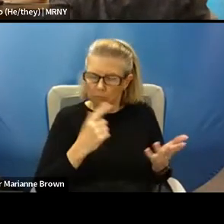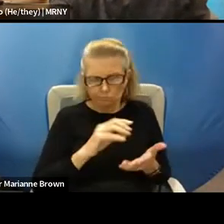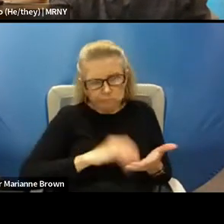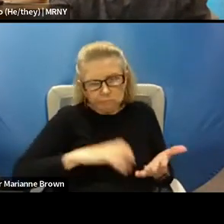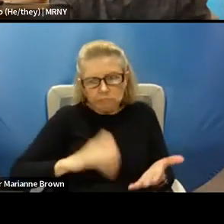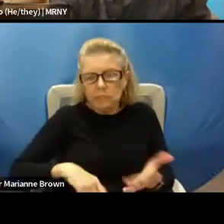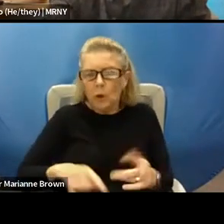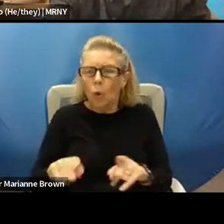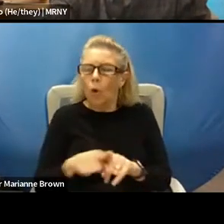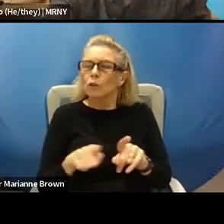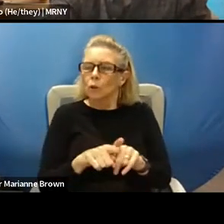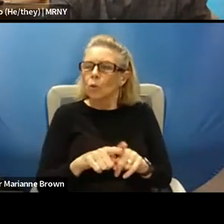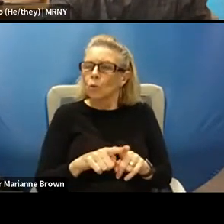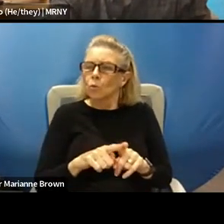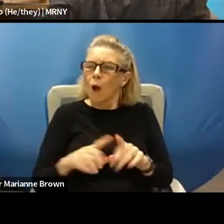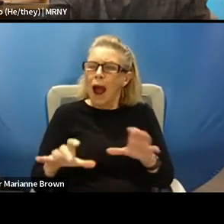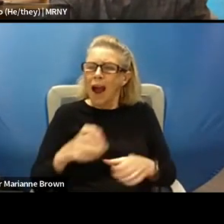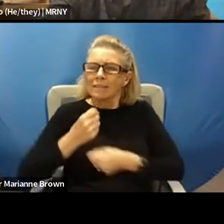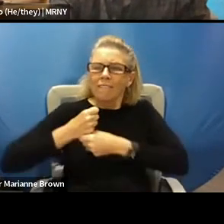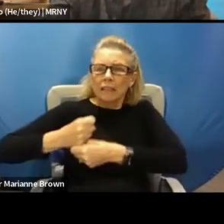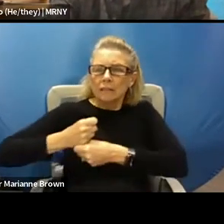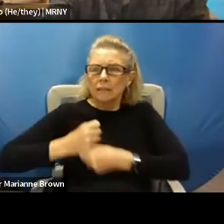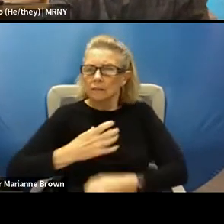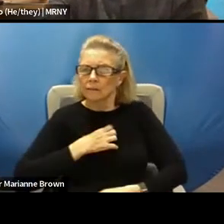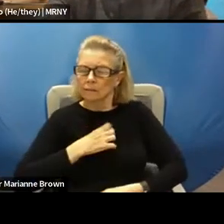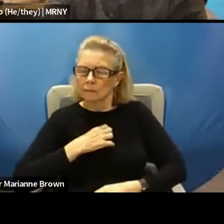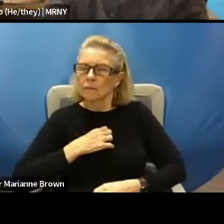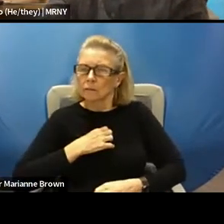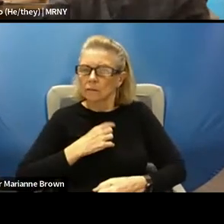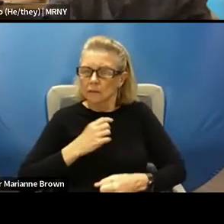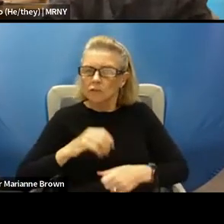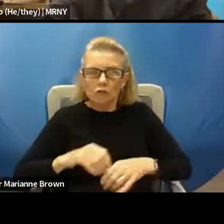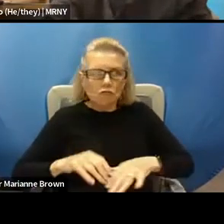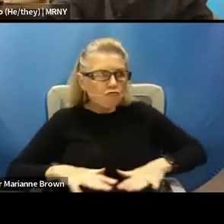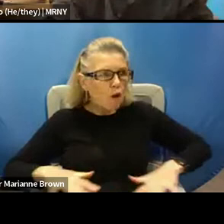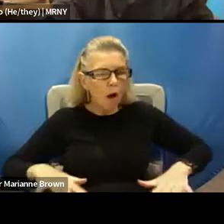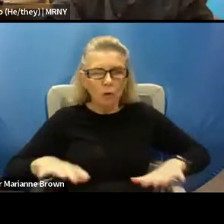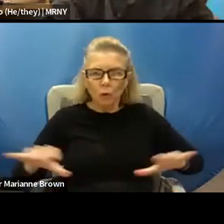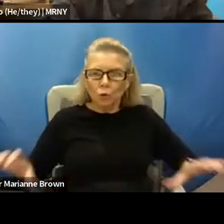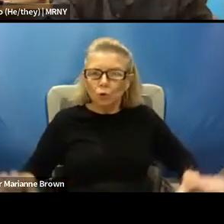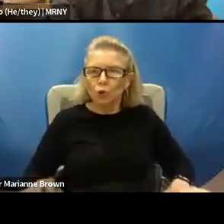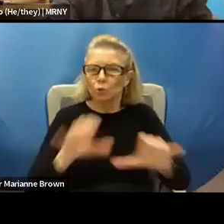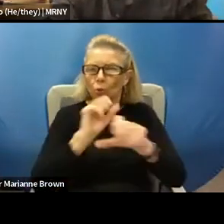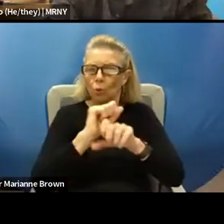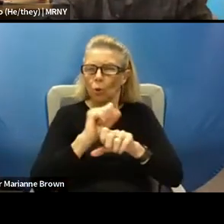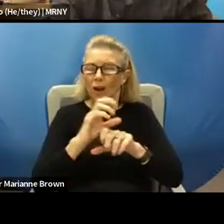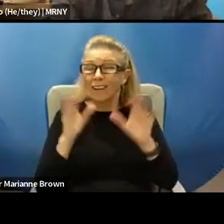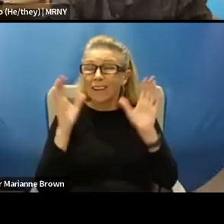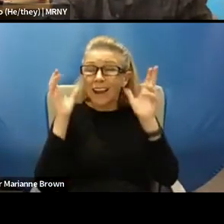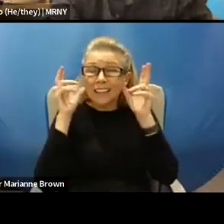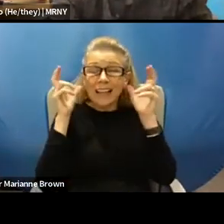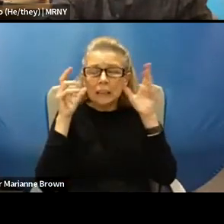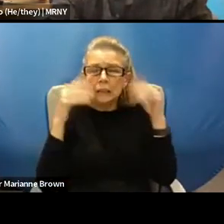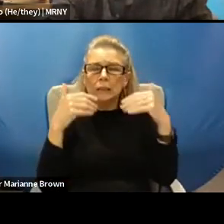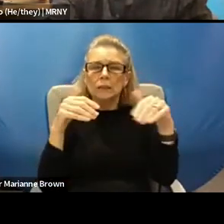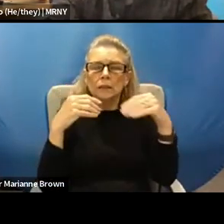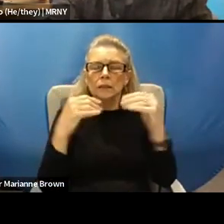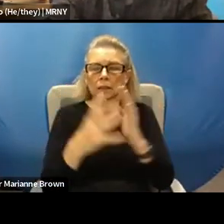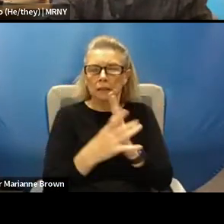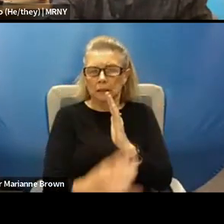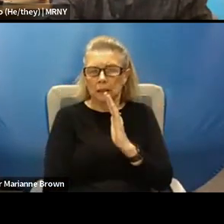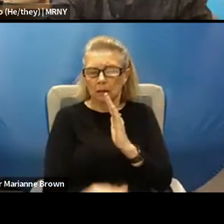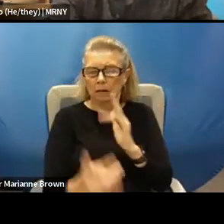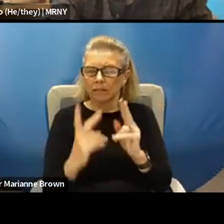ground who are doing that work. So I think, again, going back to my point, listening is a skill. It's very,